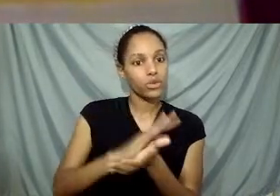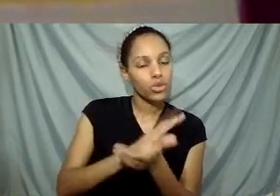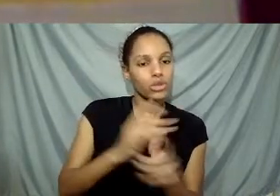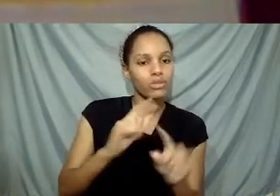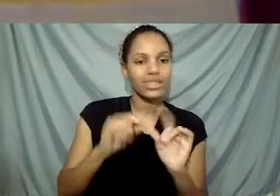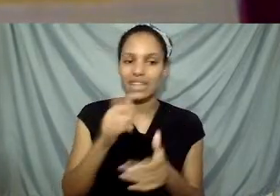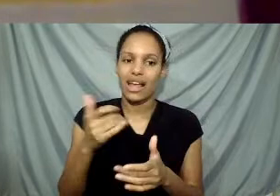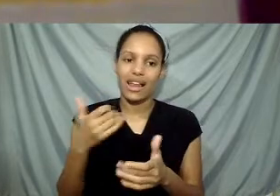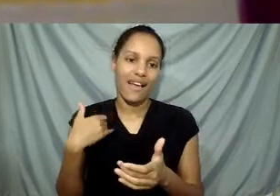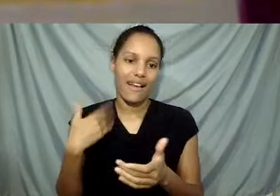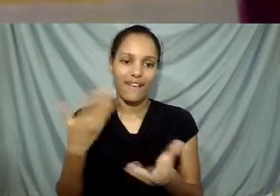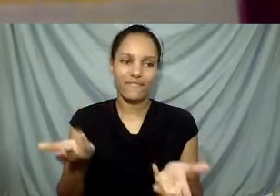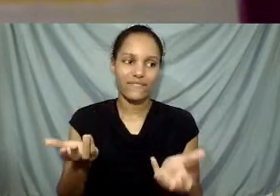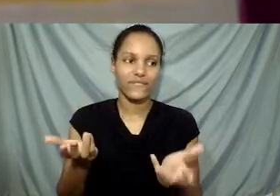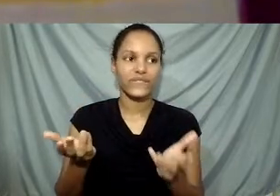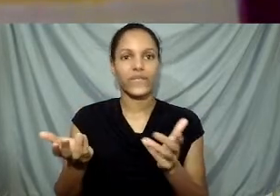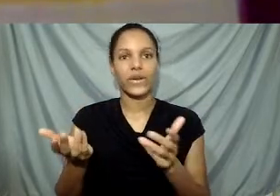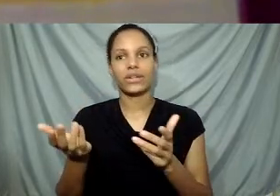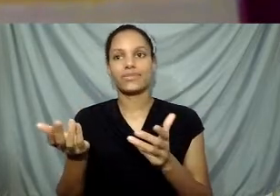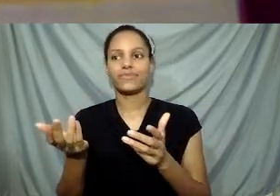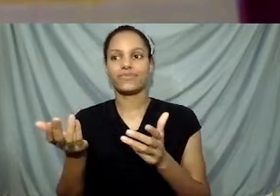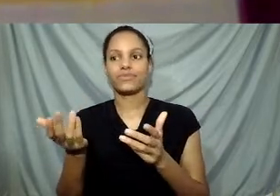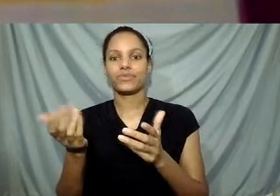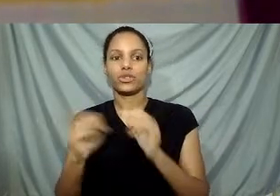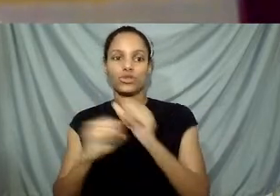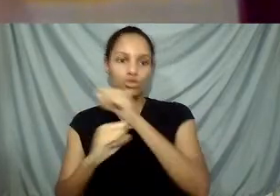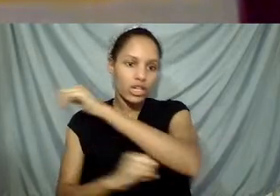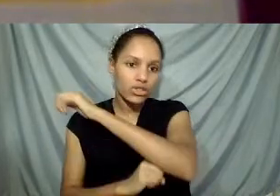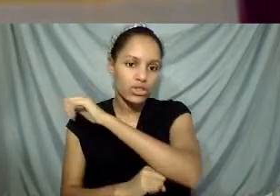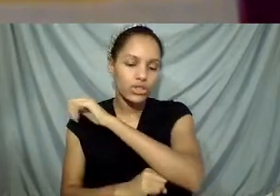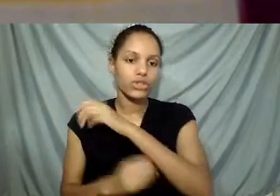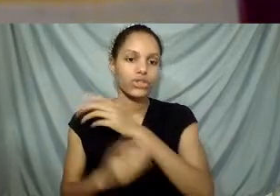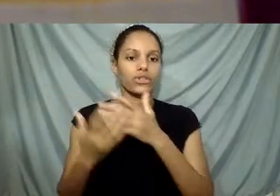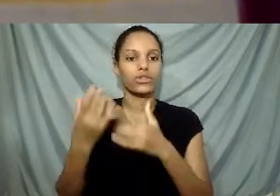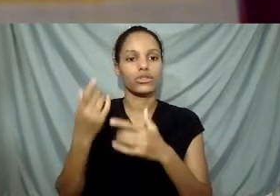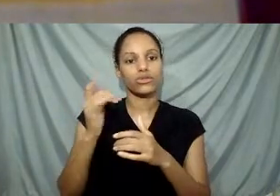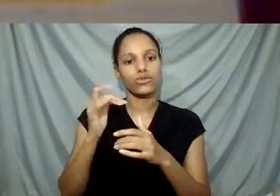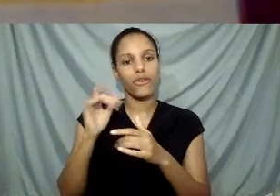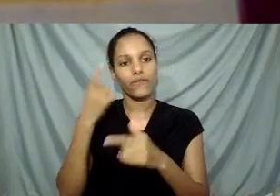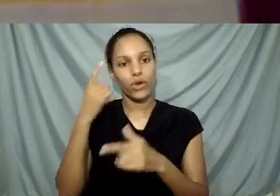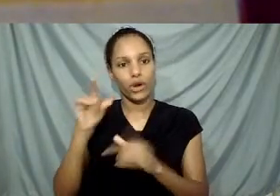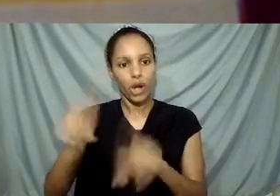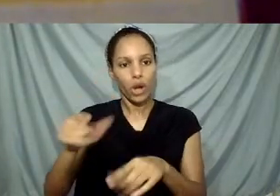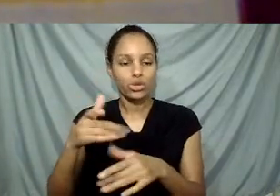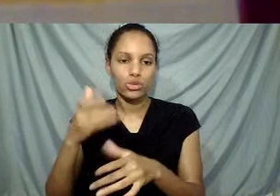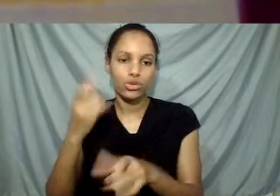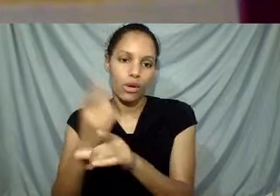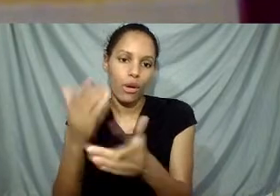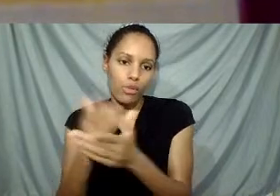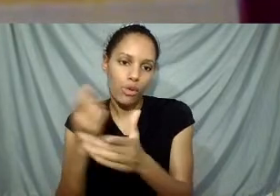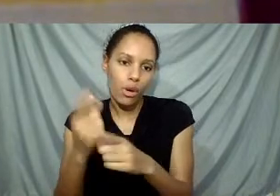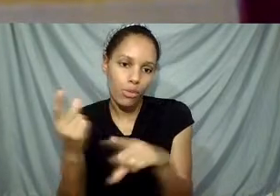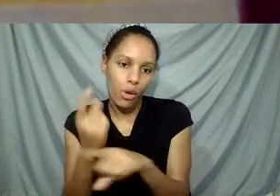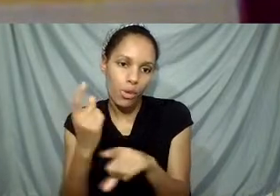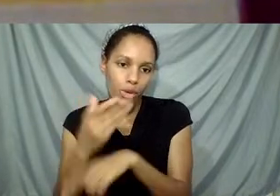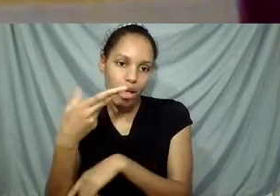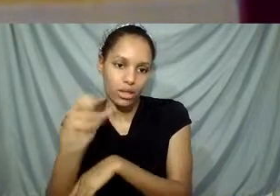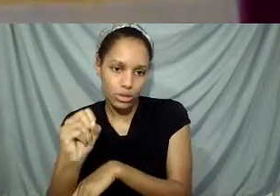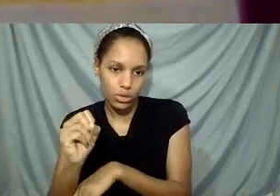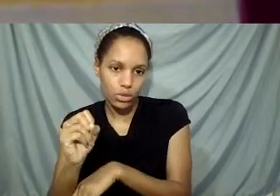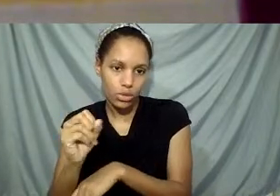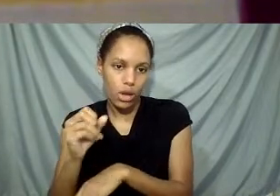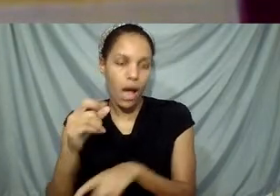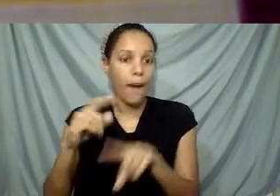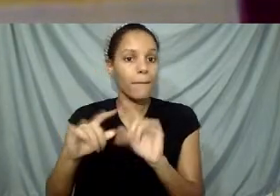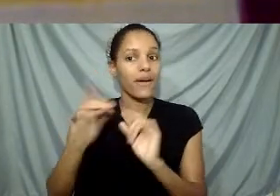foundation to get where she needed to go, and so she ended up going to Clinton. And so her job was, or her mission was like, I'm going to make sure Dava gets